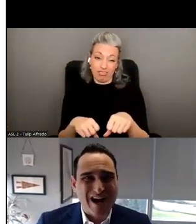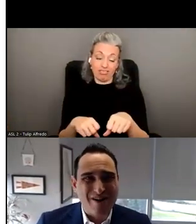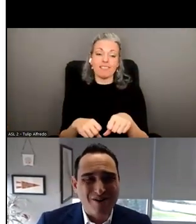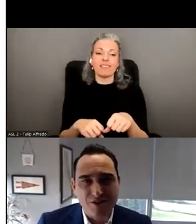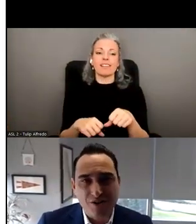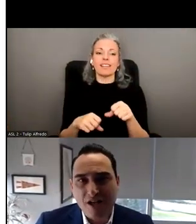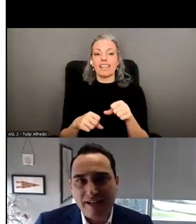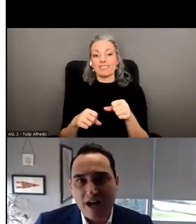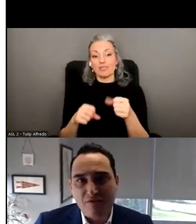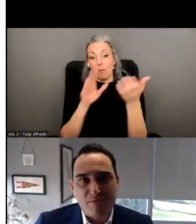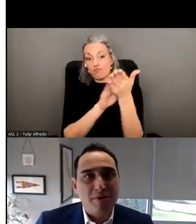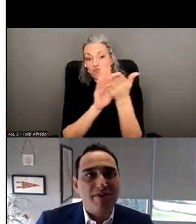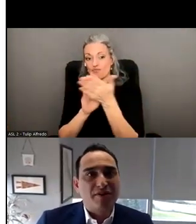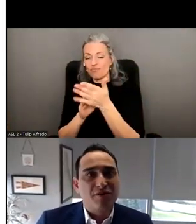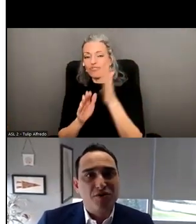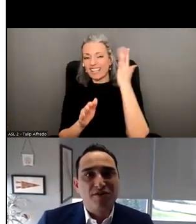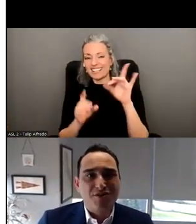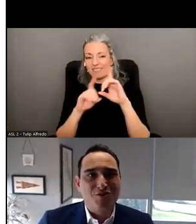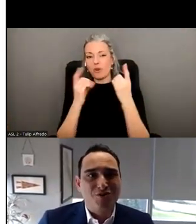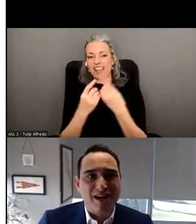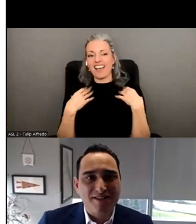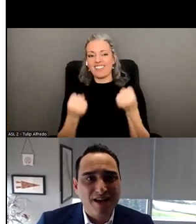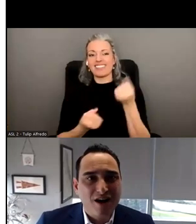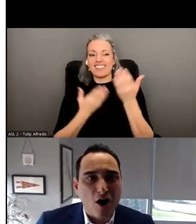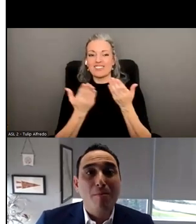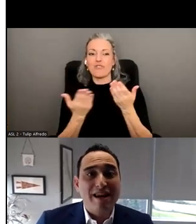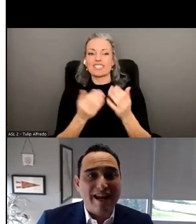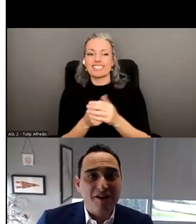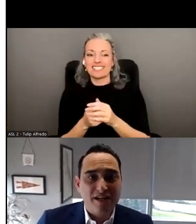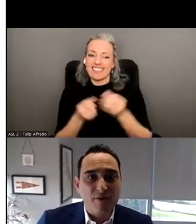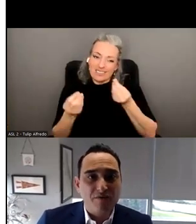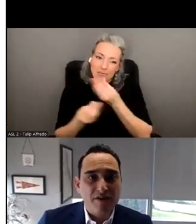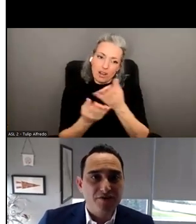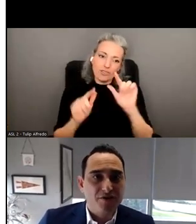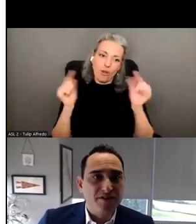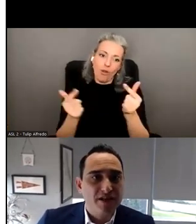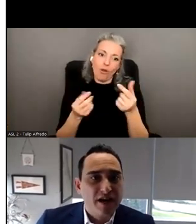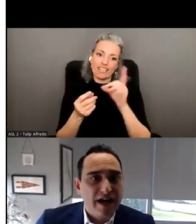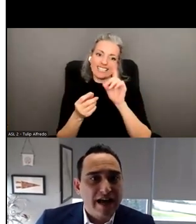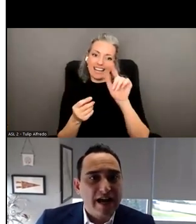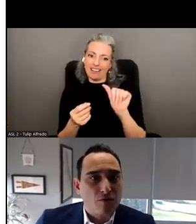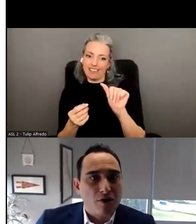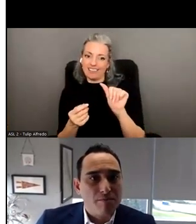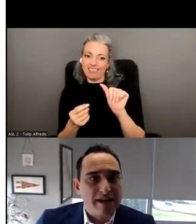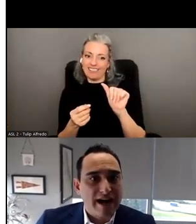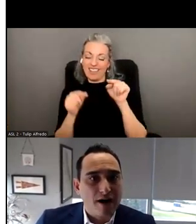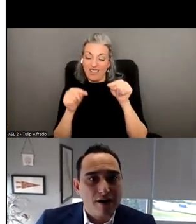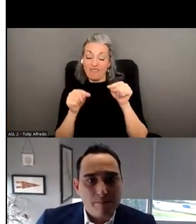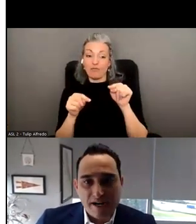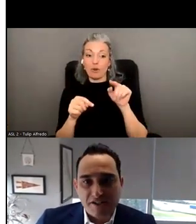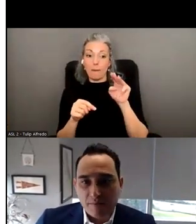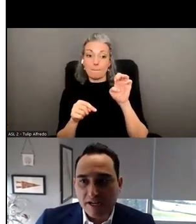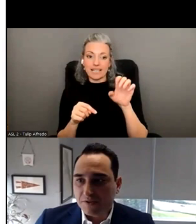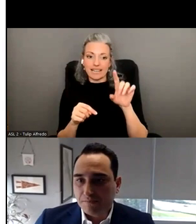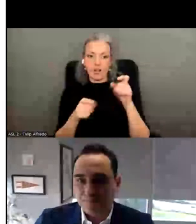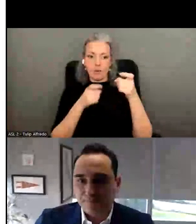special shout out to the California Department of Healthcare Services, who supplies all Medi-Cal data, both fee for service and for Medi-Cal